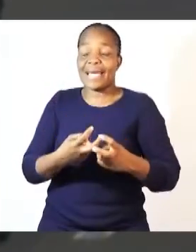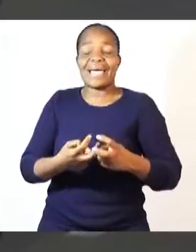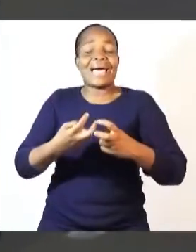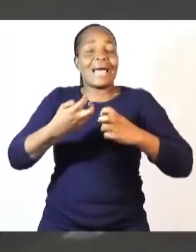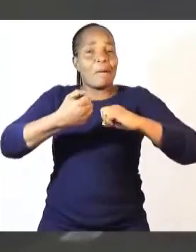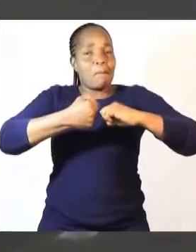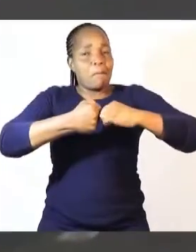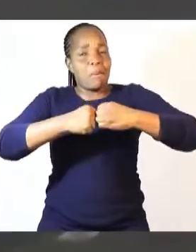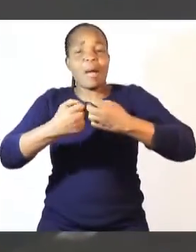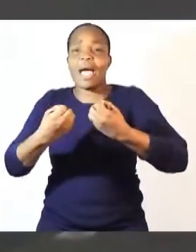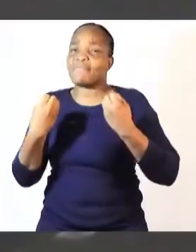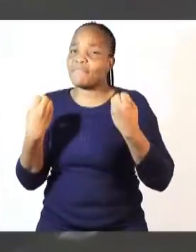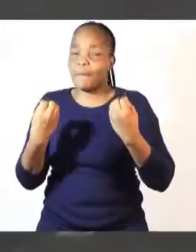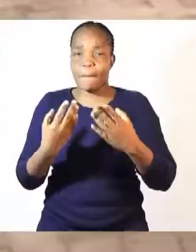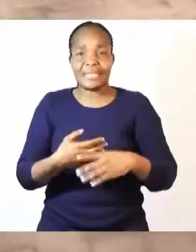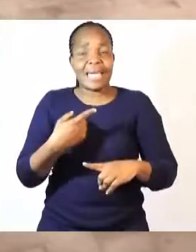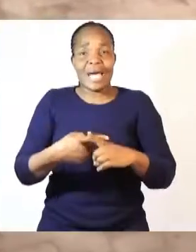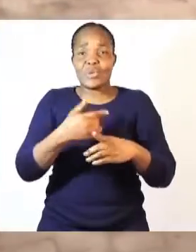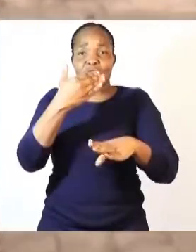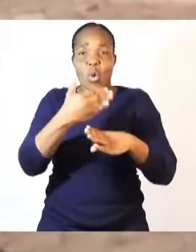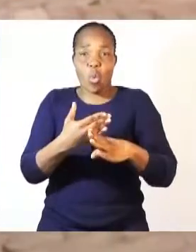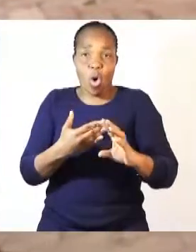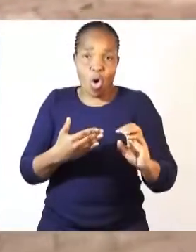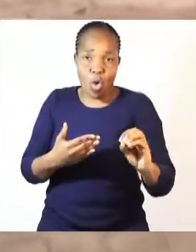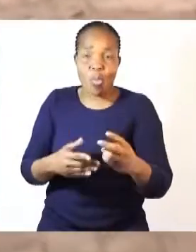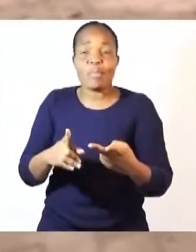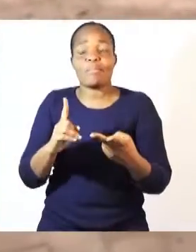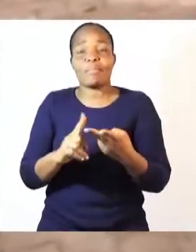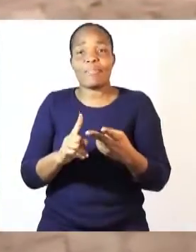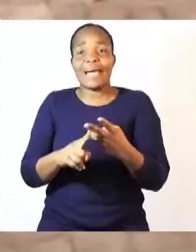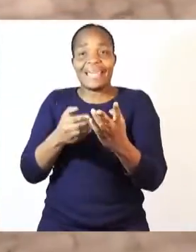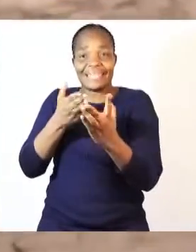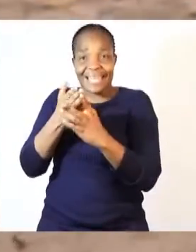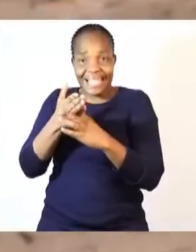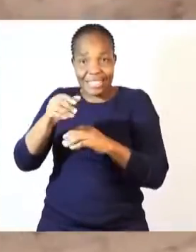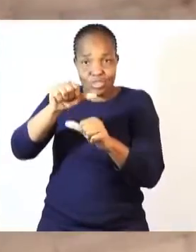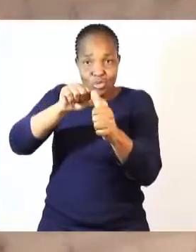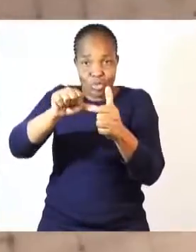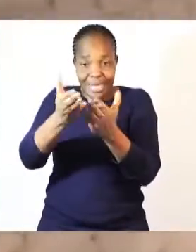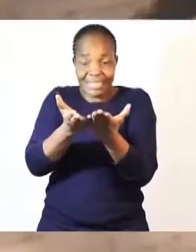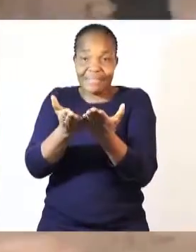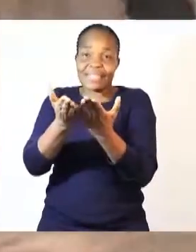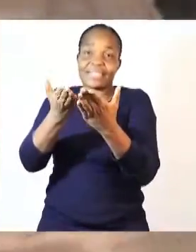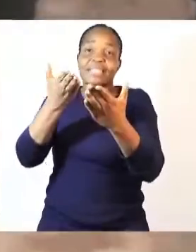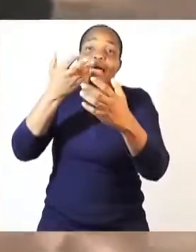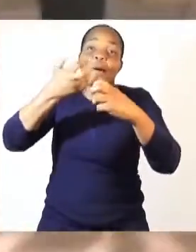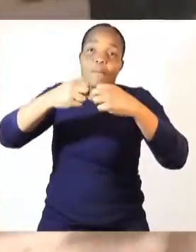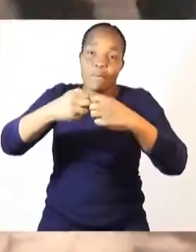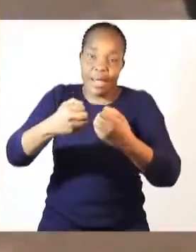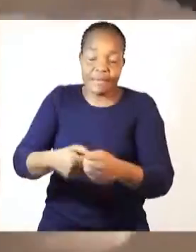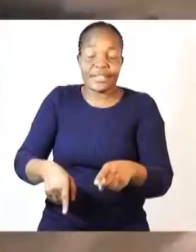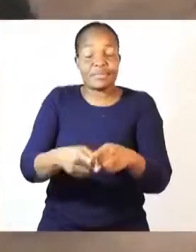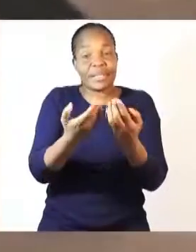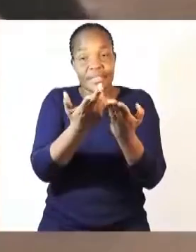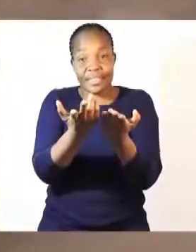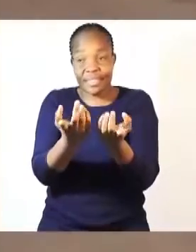limited livelihood and income opportunities, as well as limited access to social services, putting them in a vulnerable